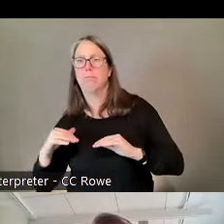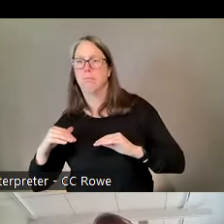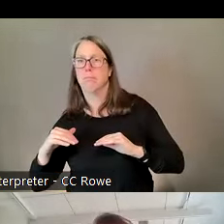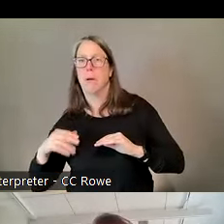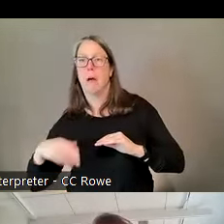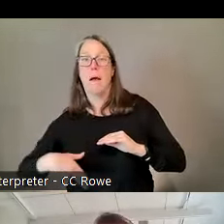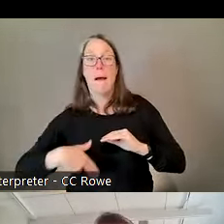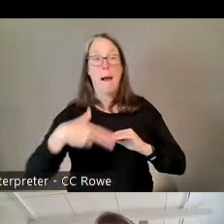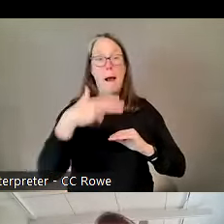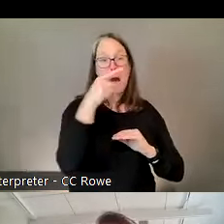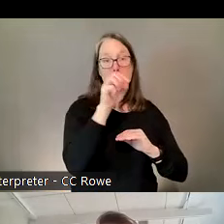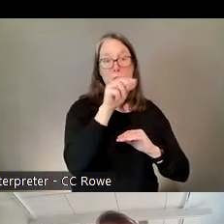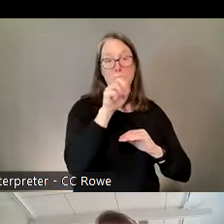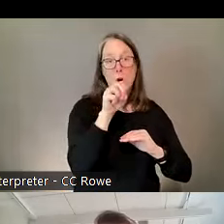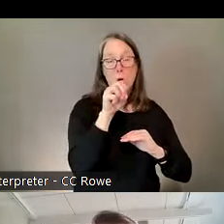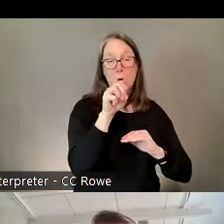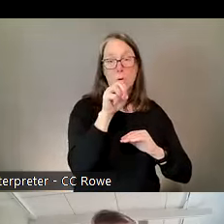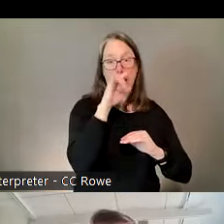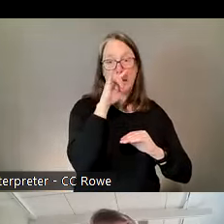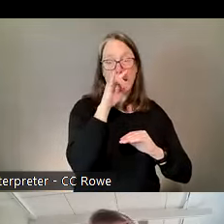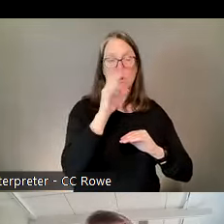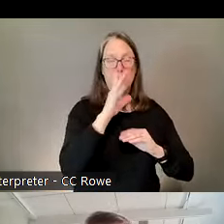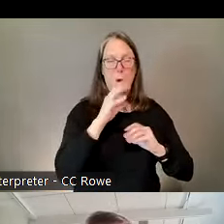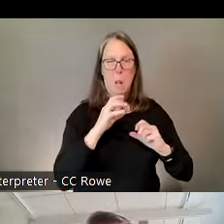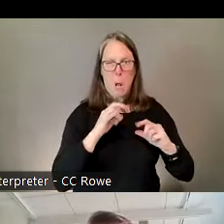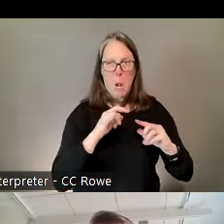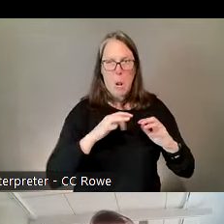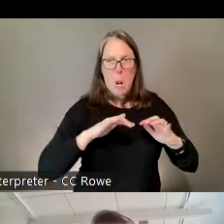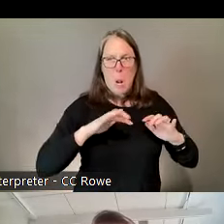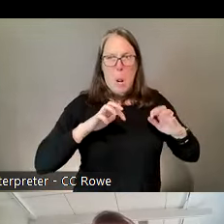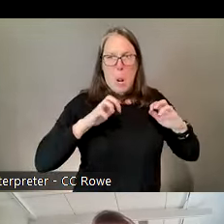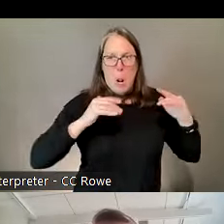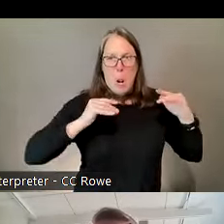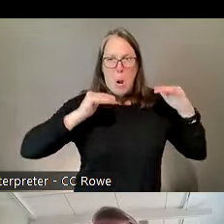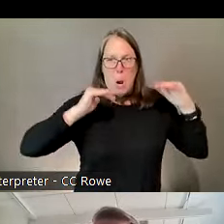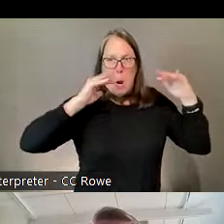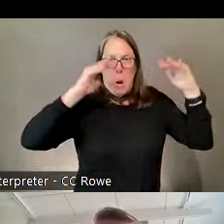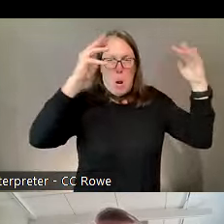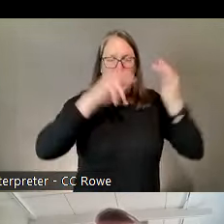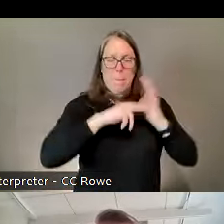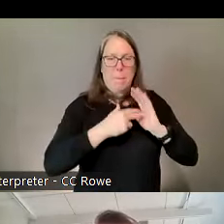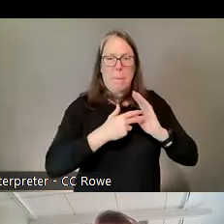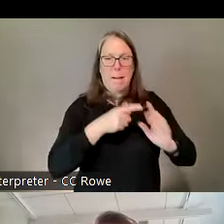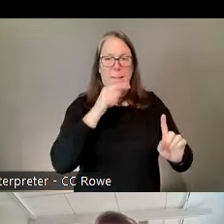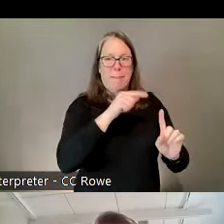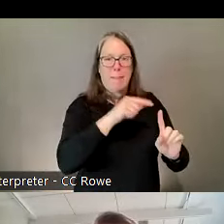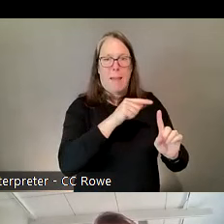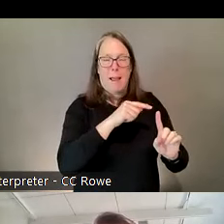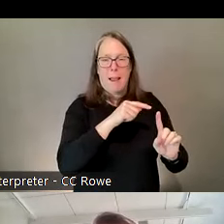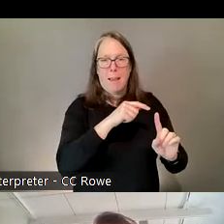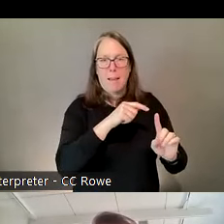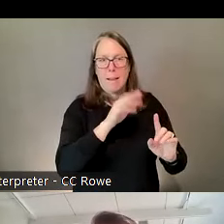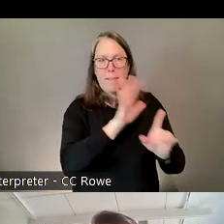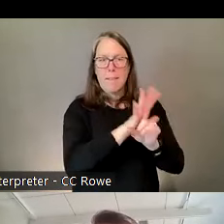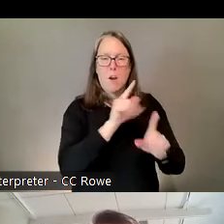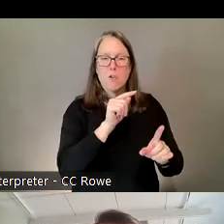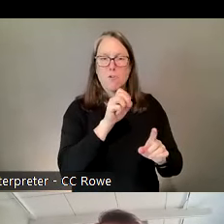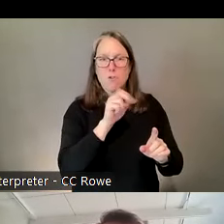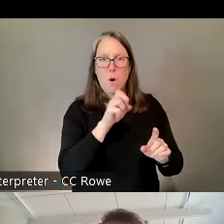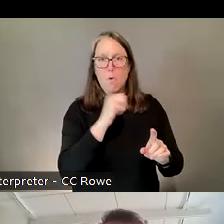tone kids are fighting against that gravity more than we would want them to, and they're not getting that inhibition of that tone from the